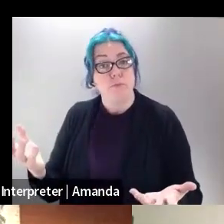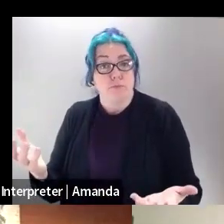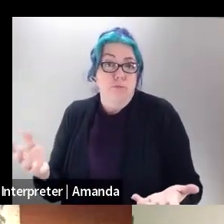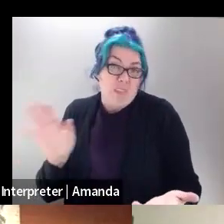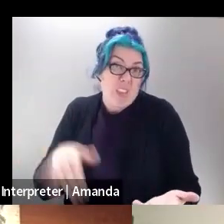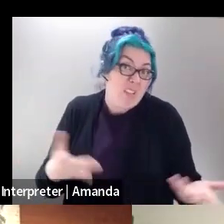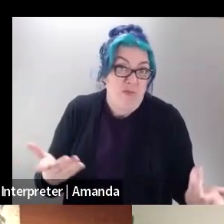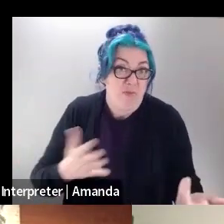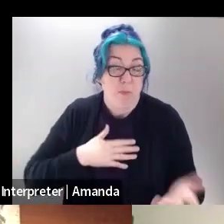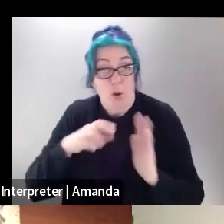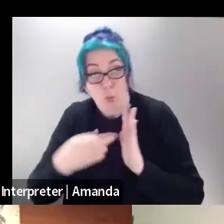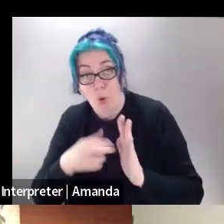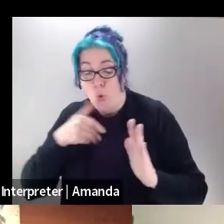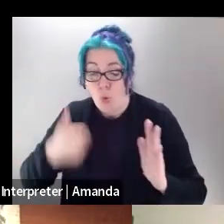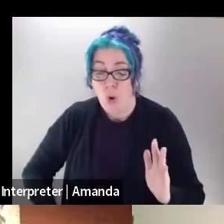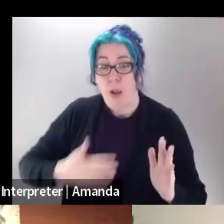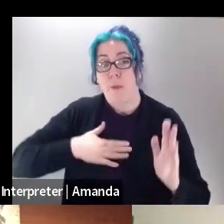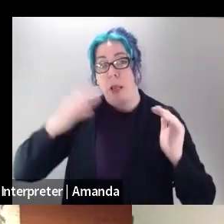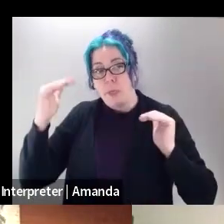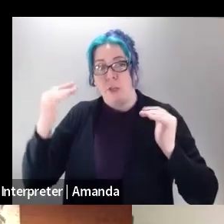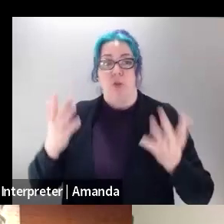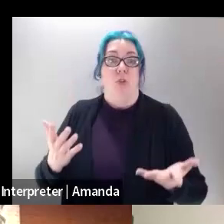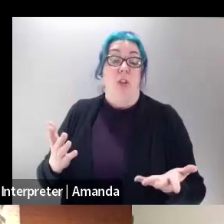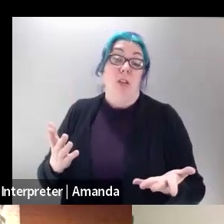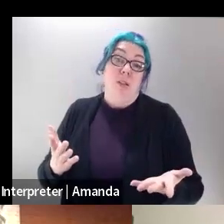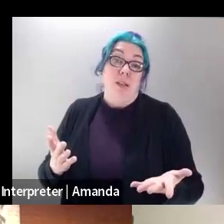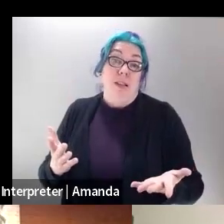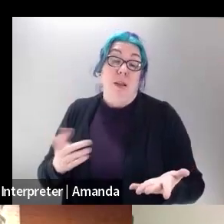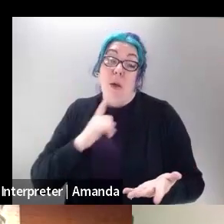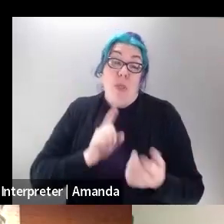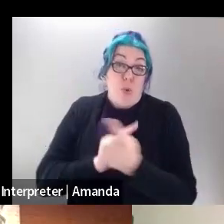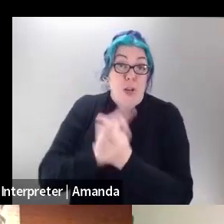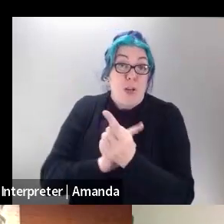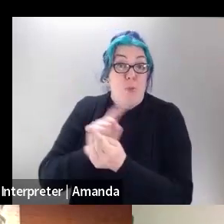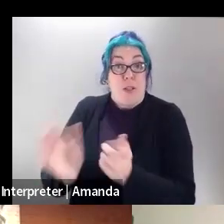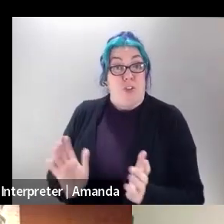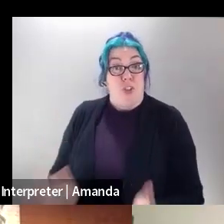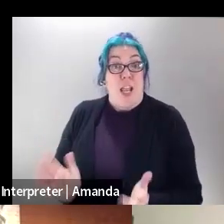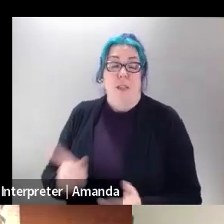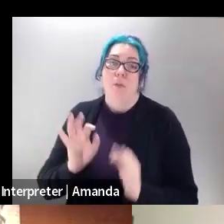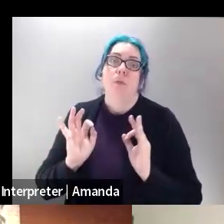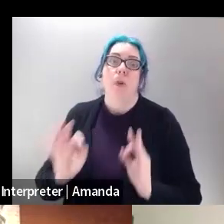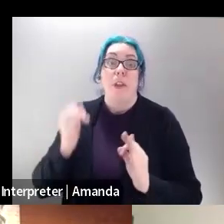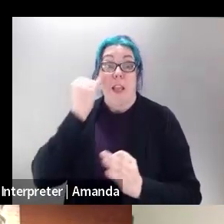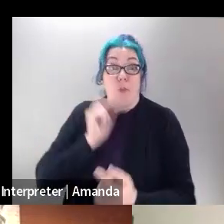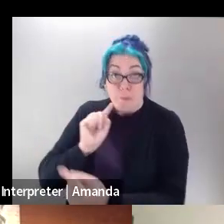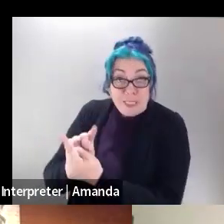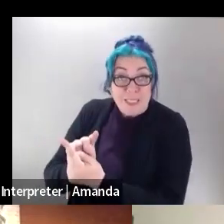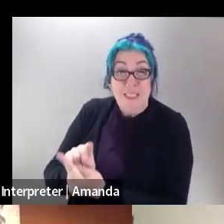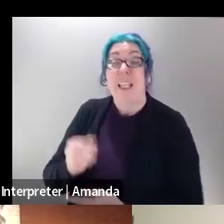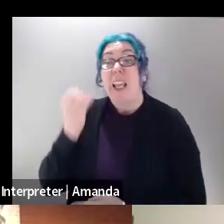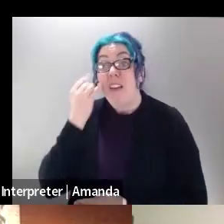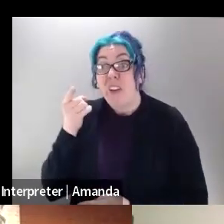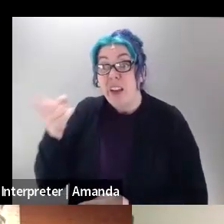again, those one-on-one chats are a great way for them to get out of it. Like, if they don't like it, if they don't like